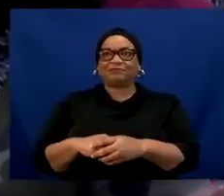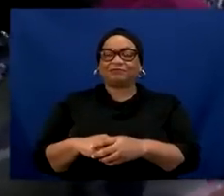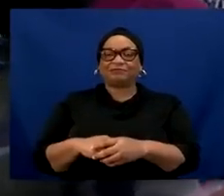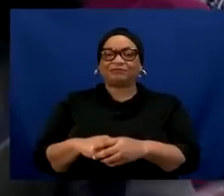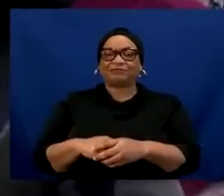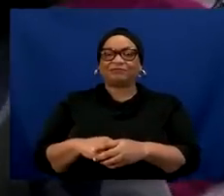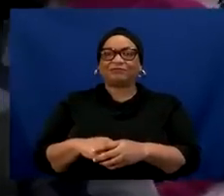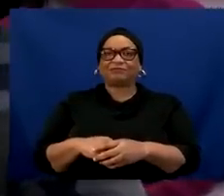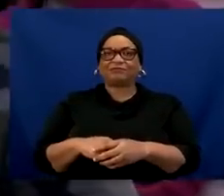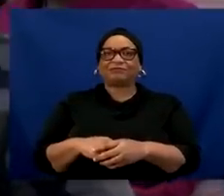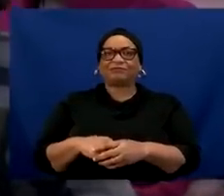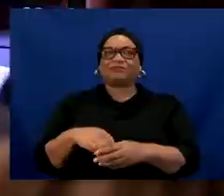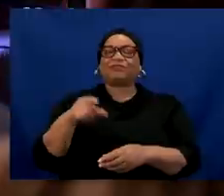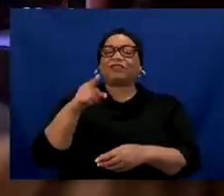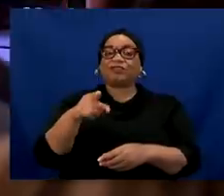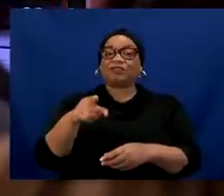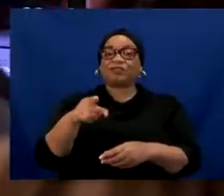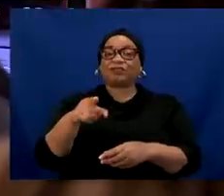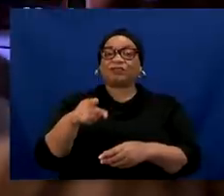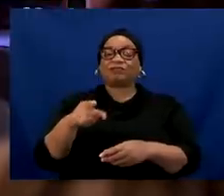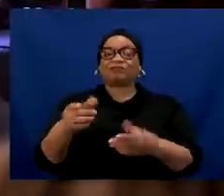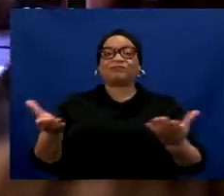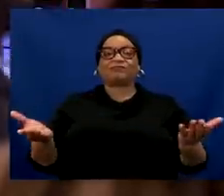You just be receptive.